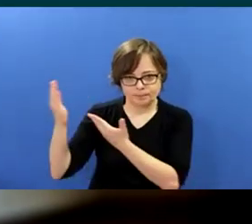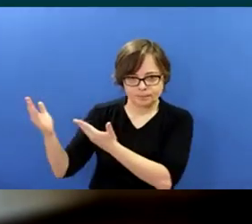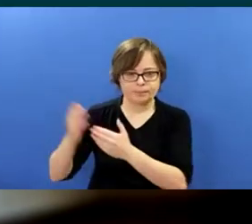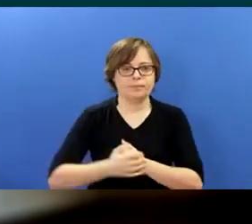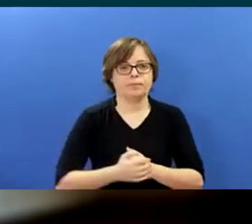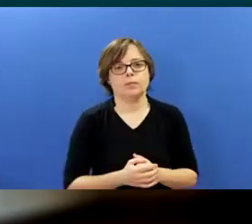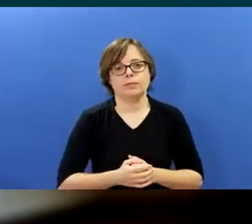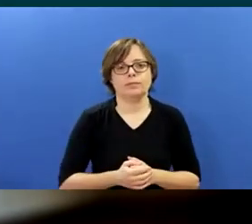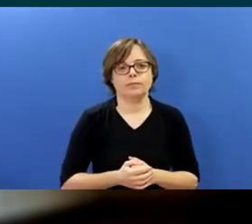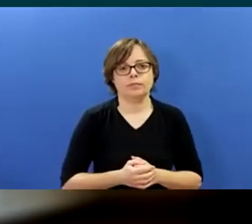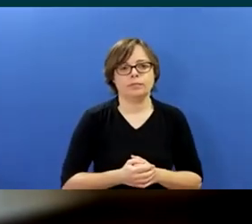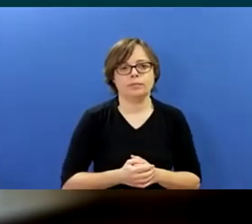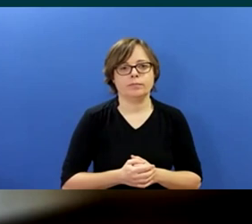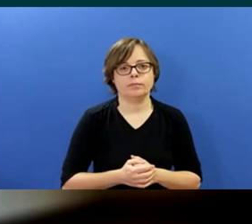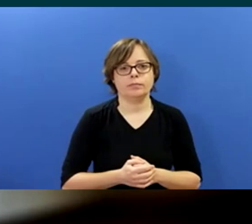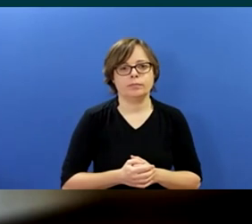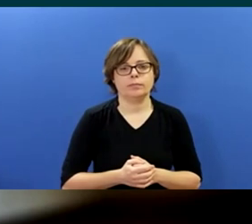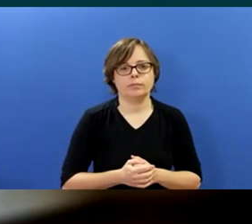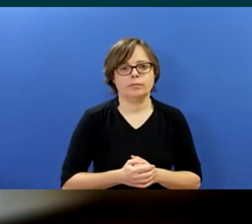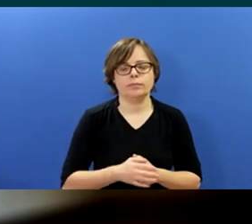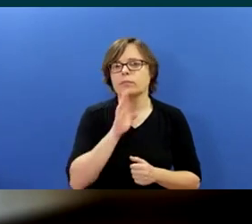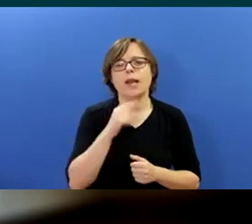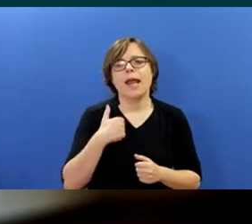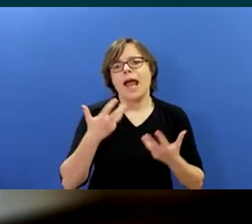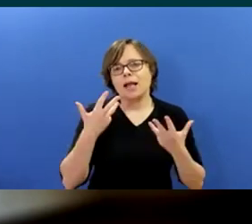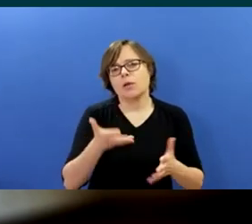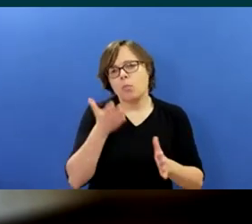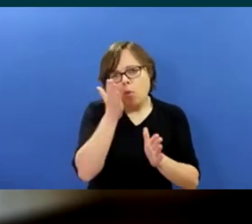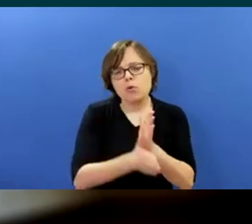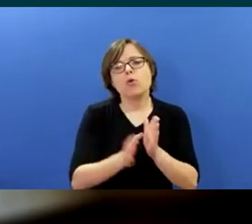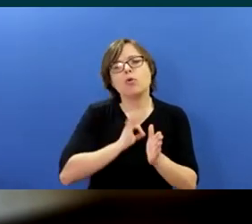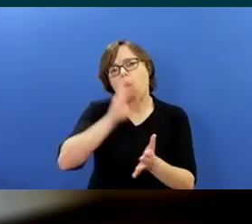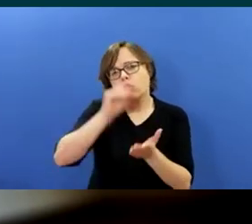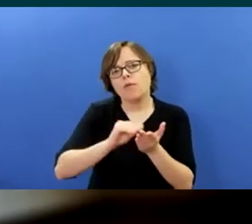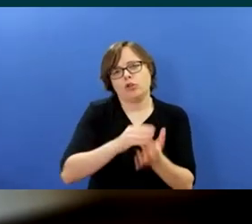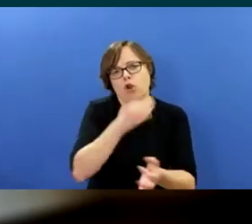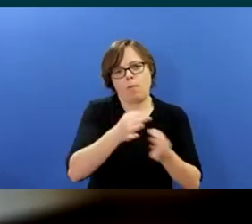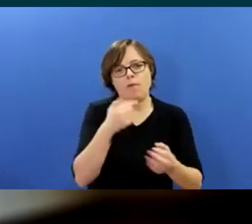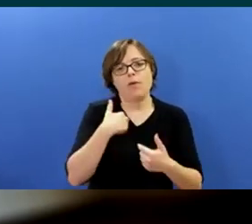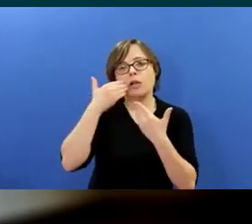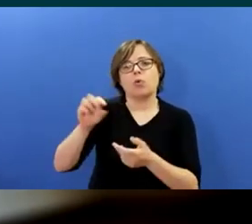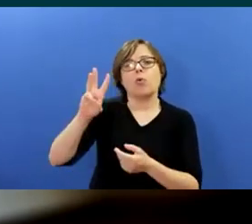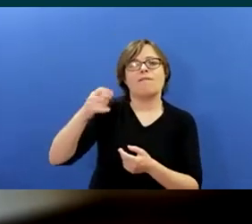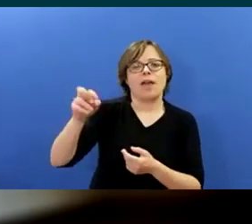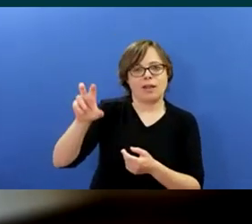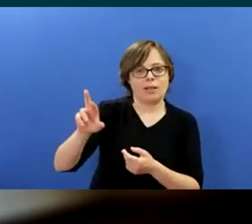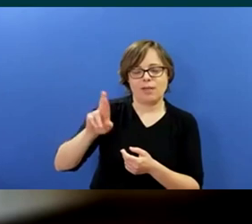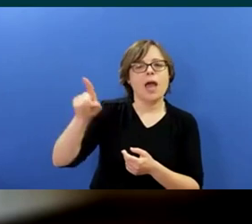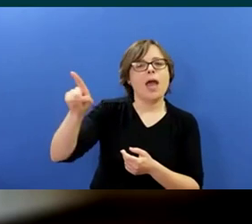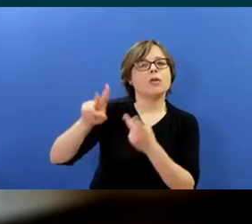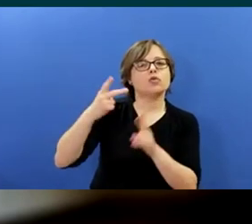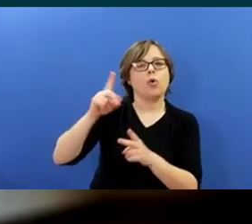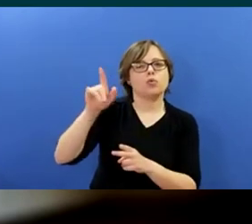experience. Thanks, Werner, from the city of Zurich. It's really incredible what you do, and like